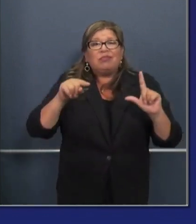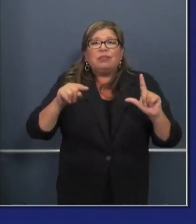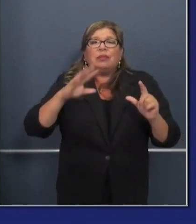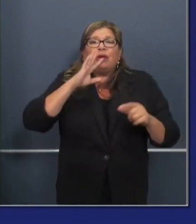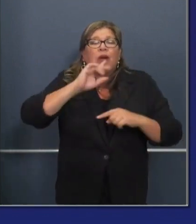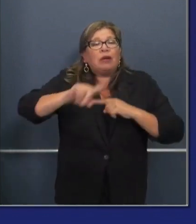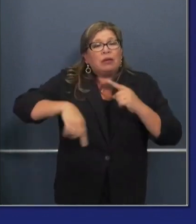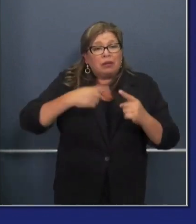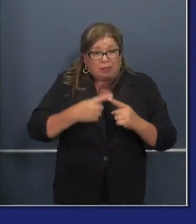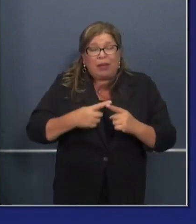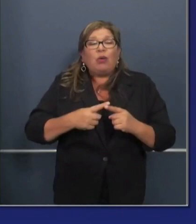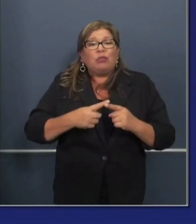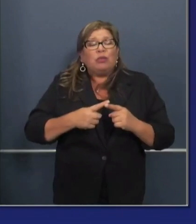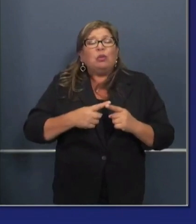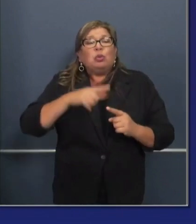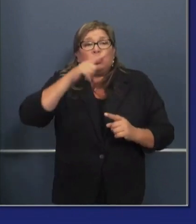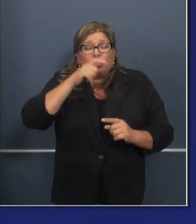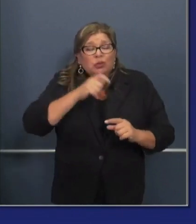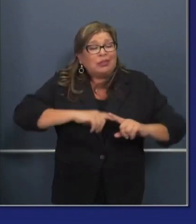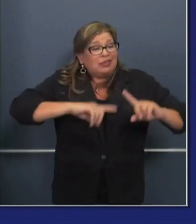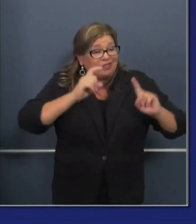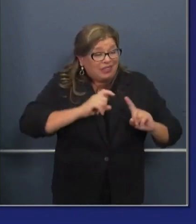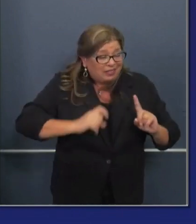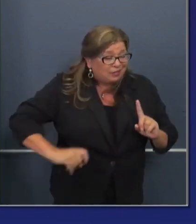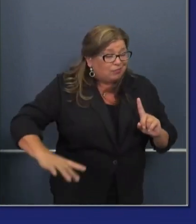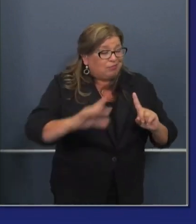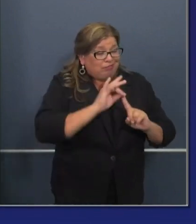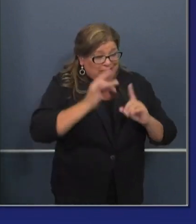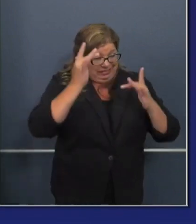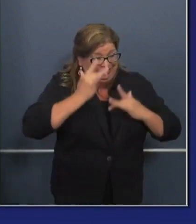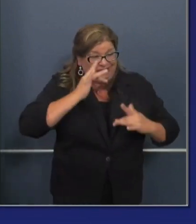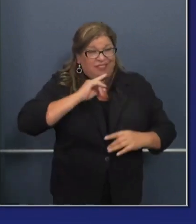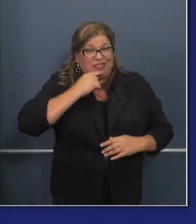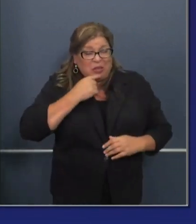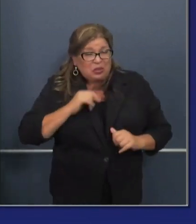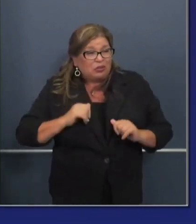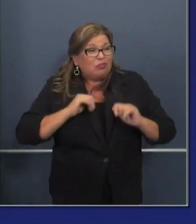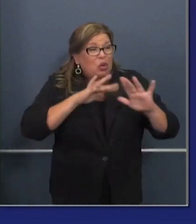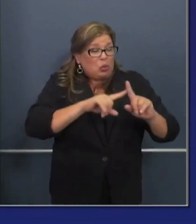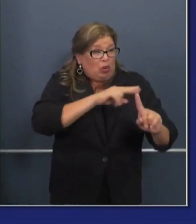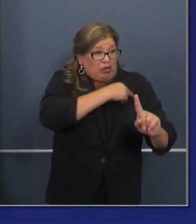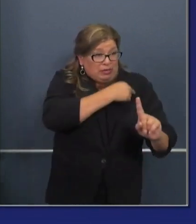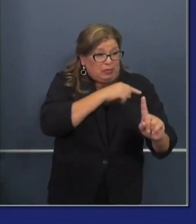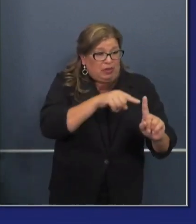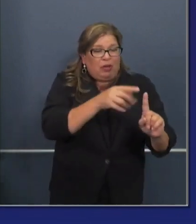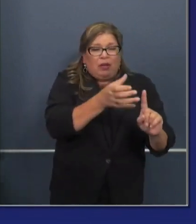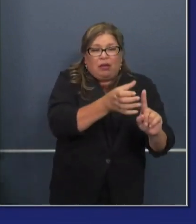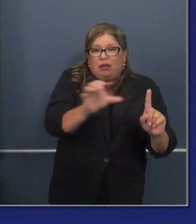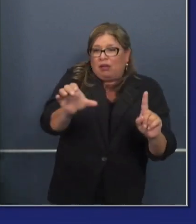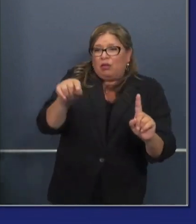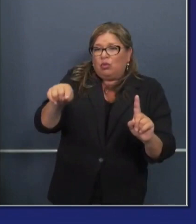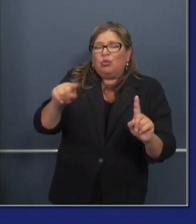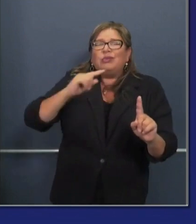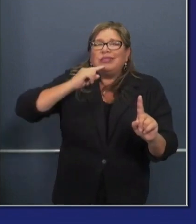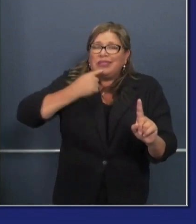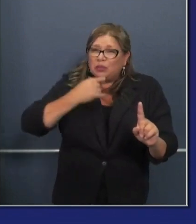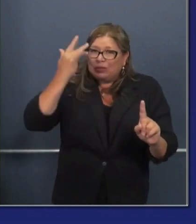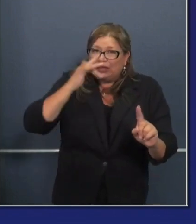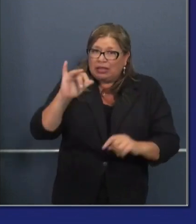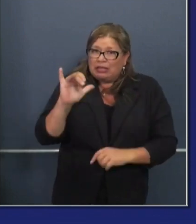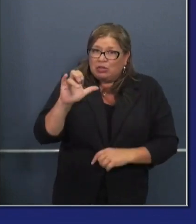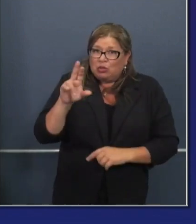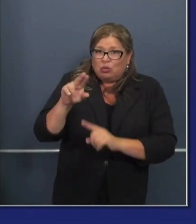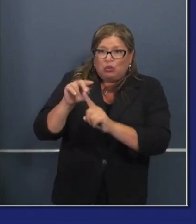the previous slide on hospital capacity. We have an ICU capacity that actually grew a little bit over